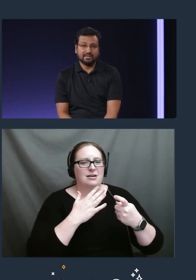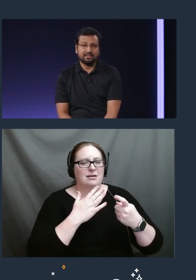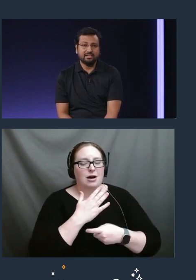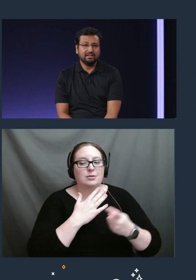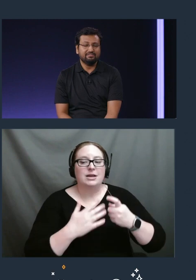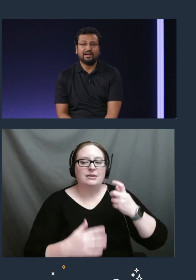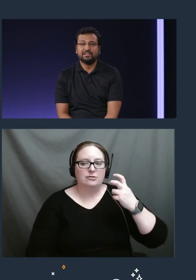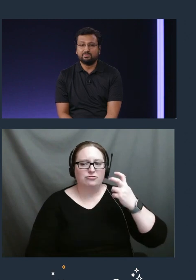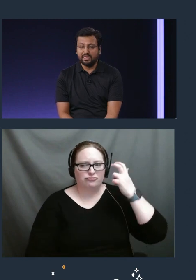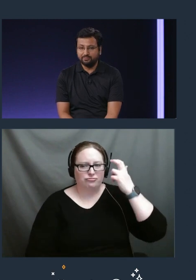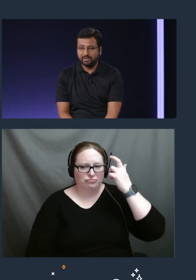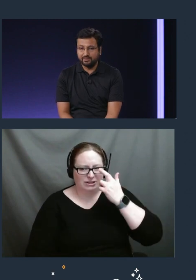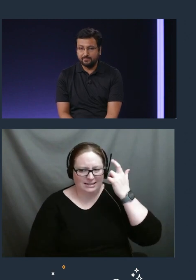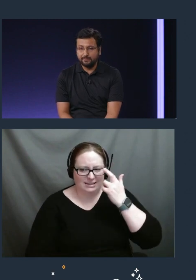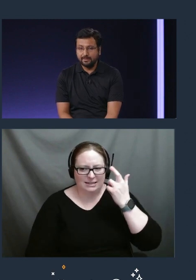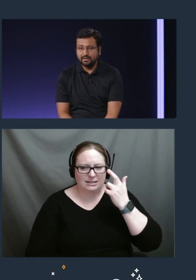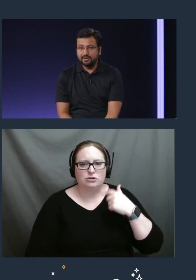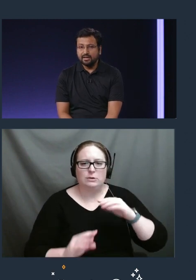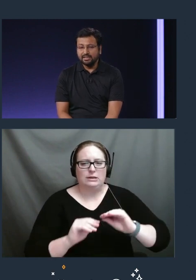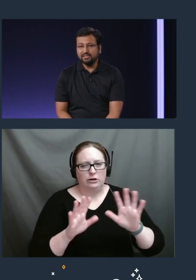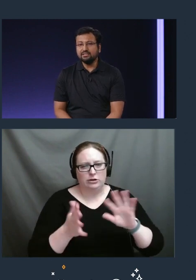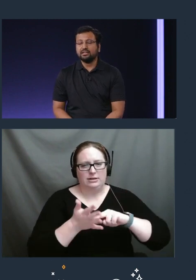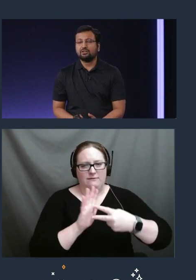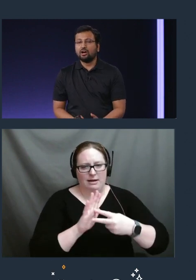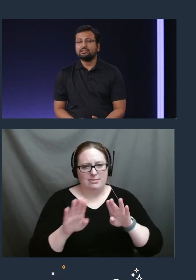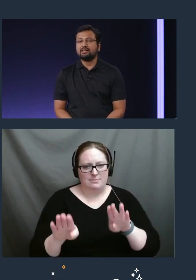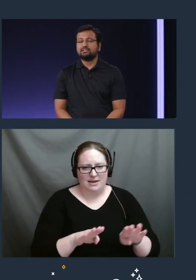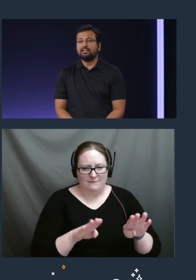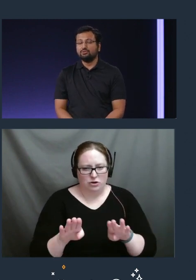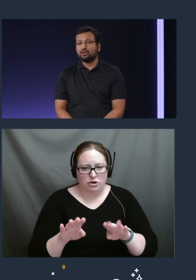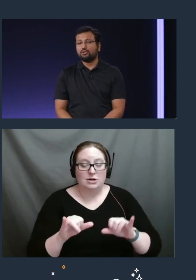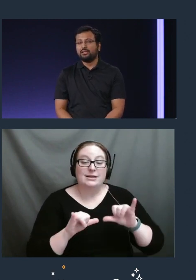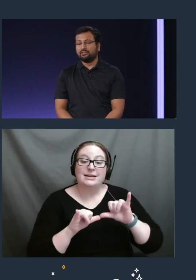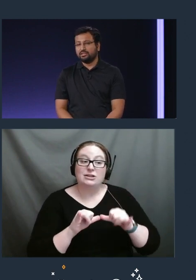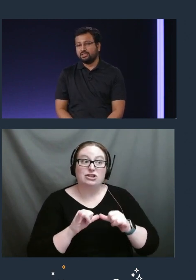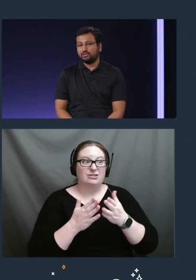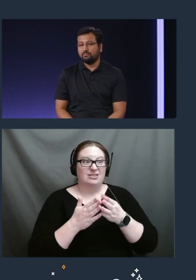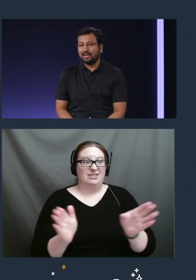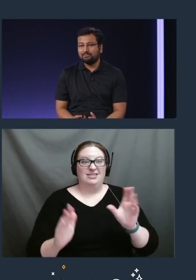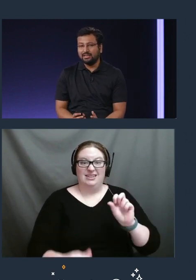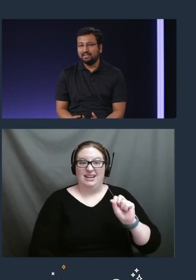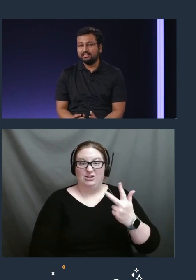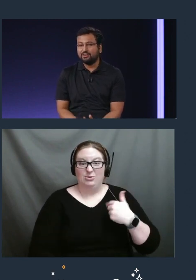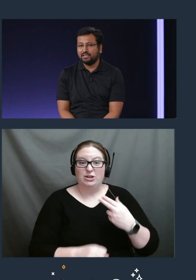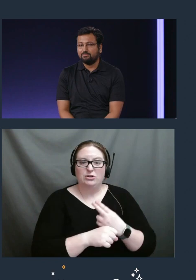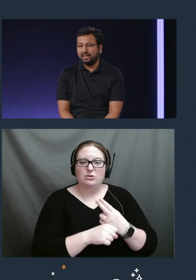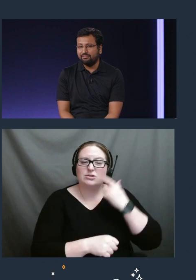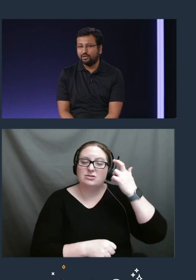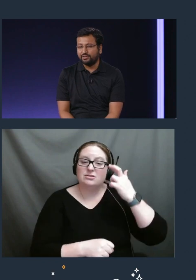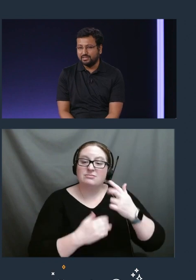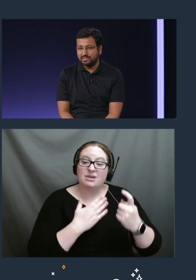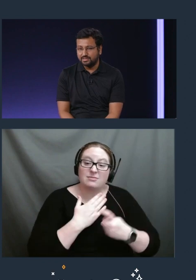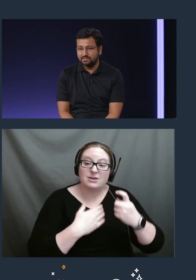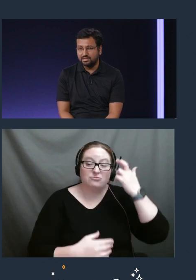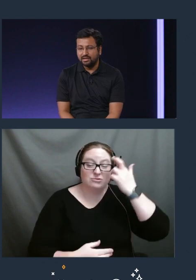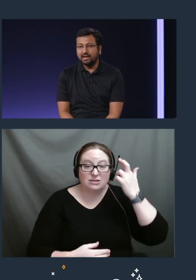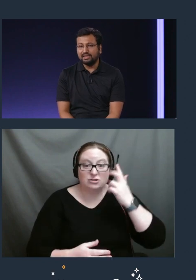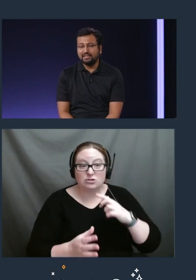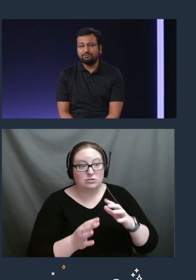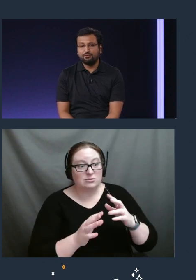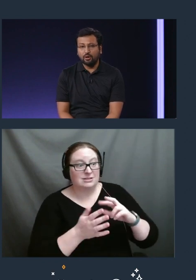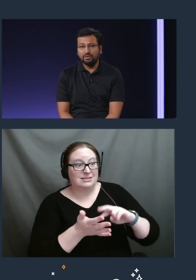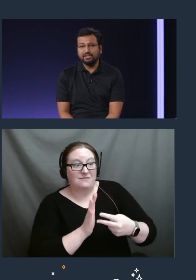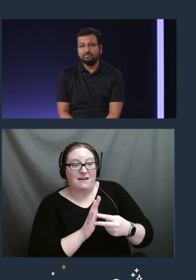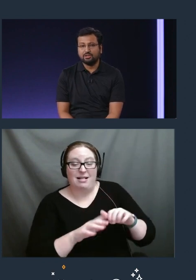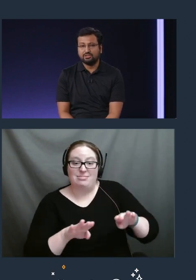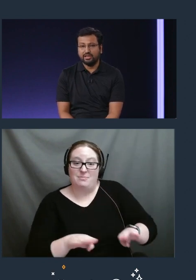reliability and clearly define its behavior. Engineers across S3 use automated reasoning to mathematically define the behavior of key systems and